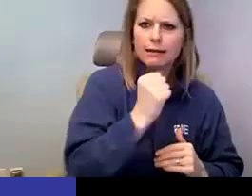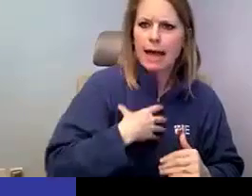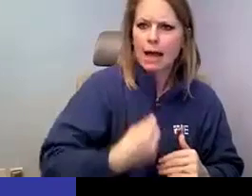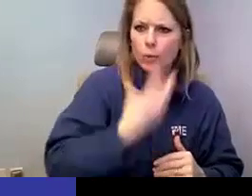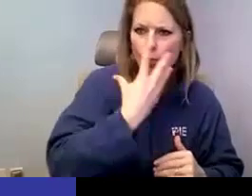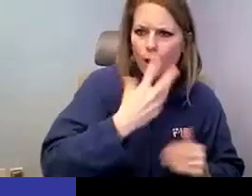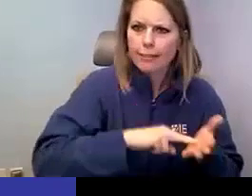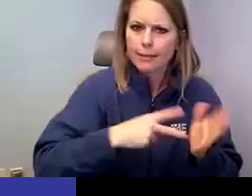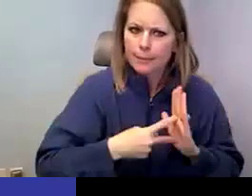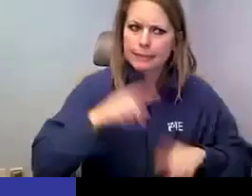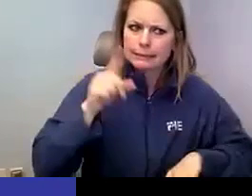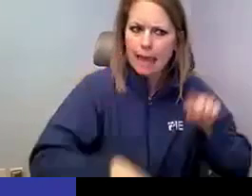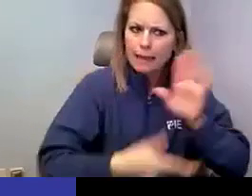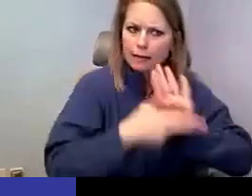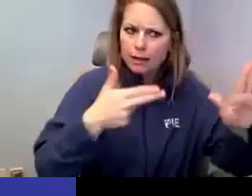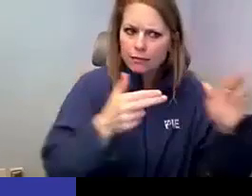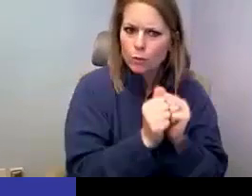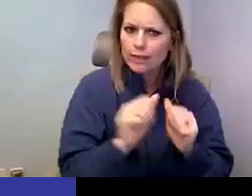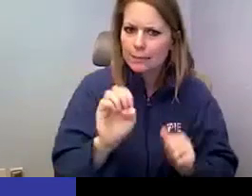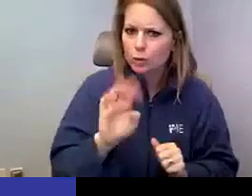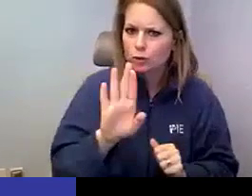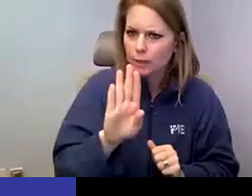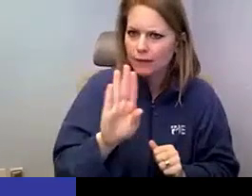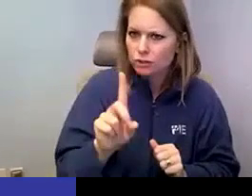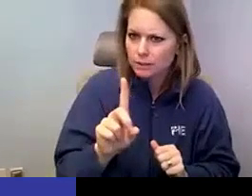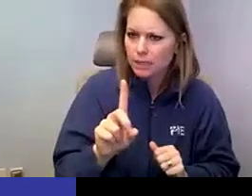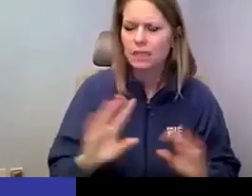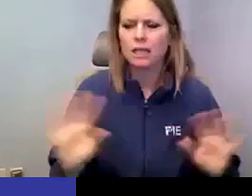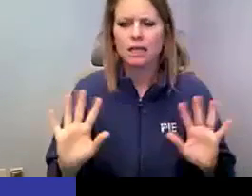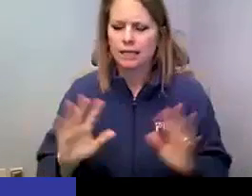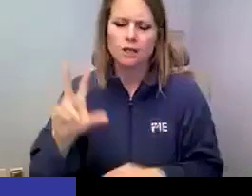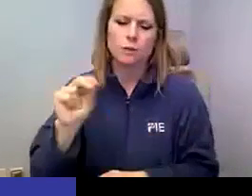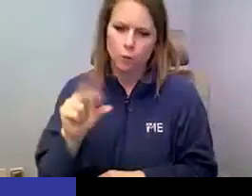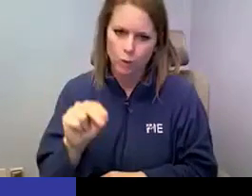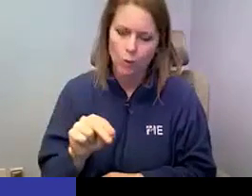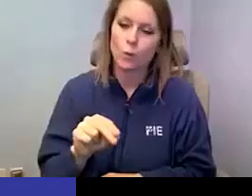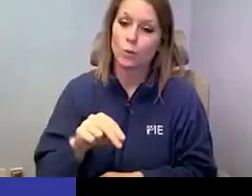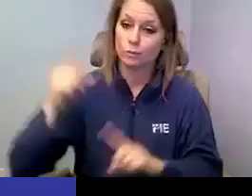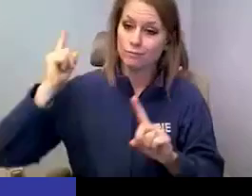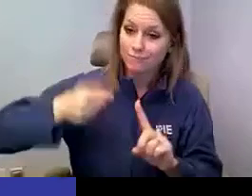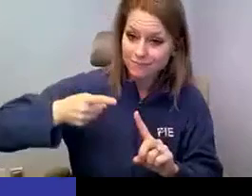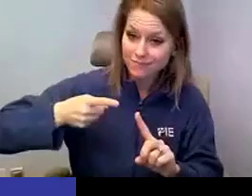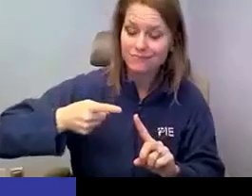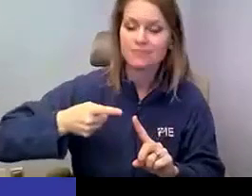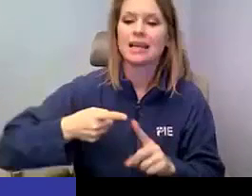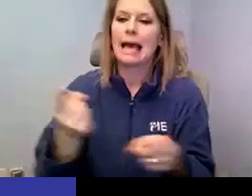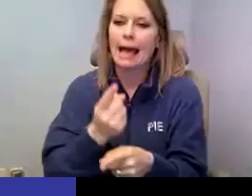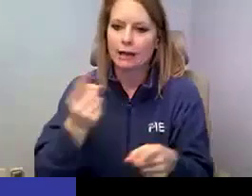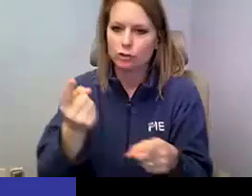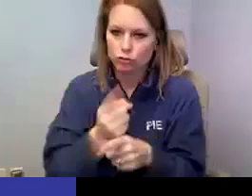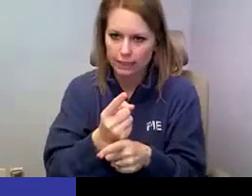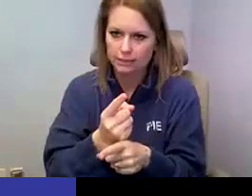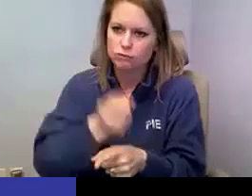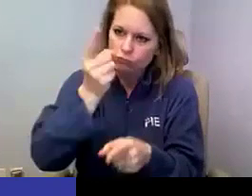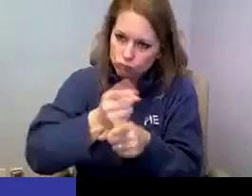shouldn't be identified as such. The key here is accurate identifications. and accurately evaluating student strengths and